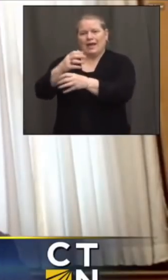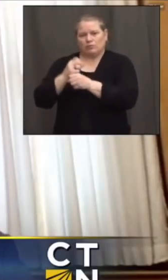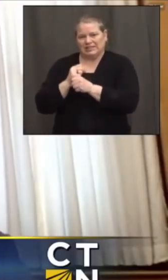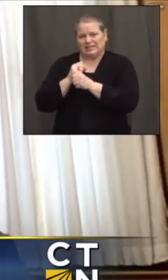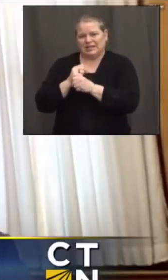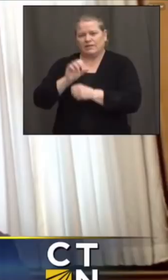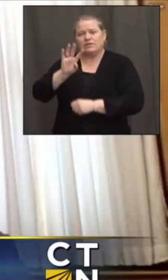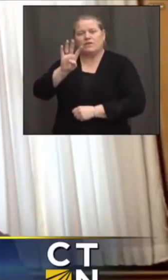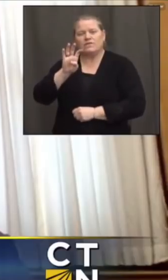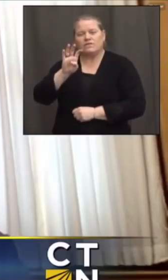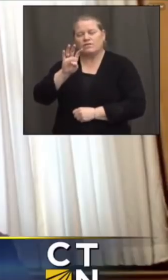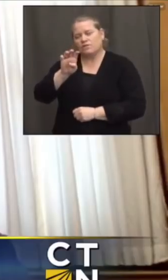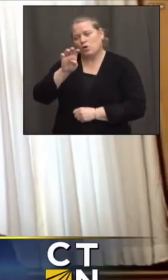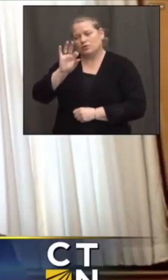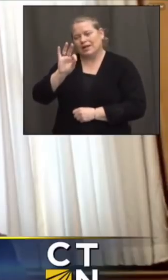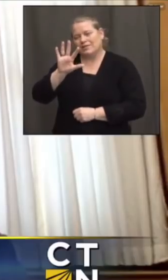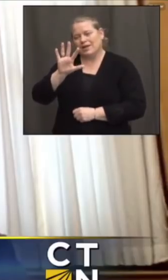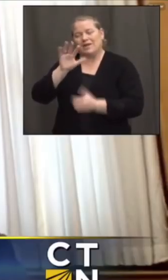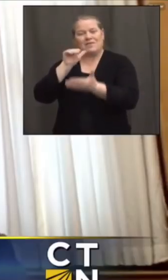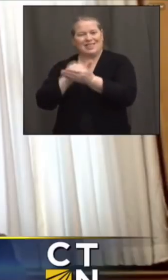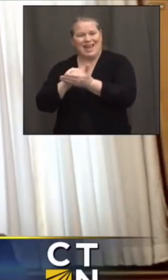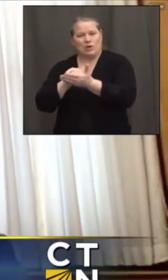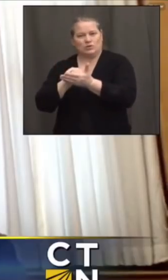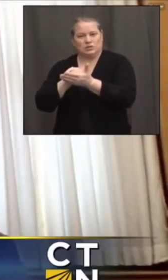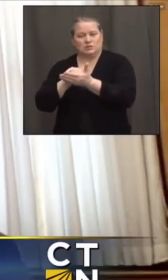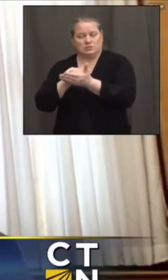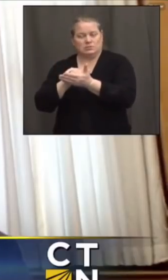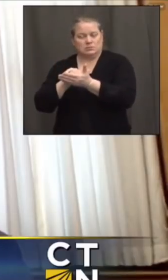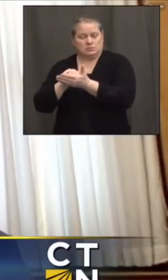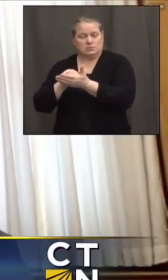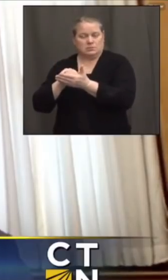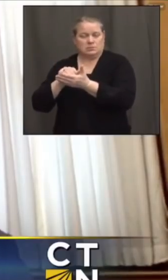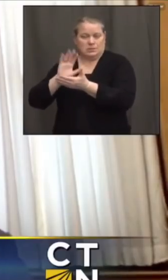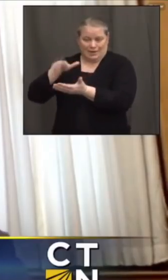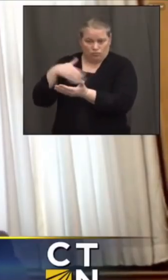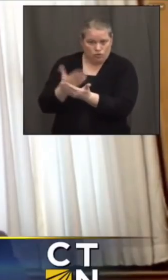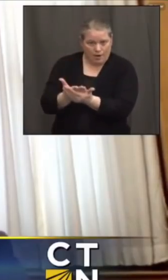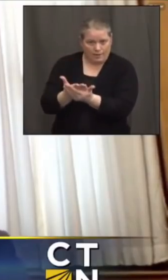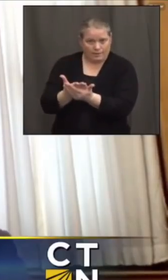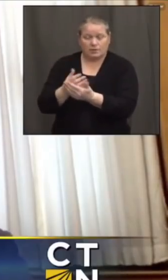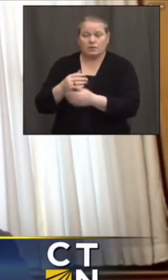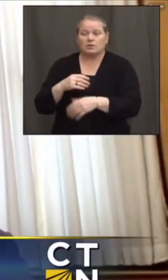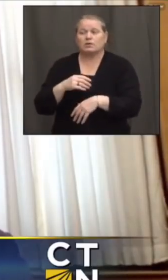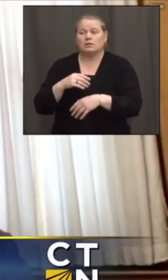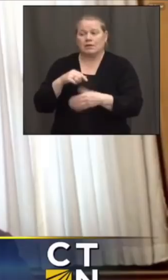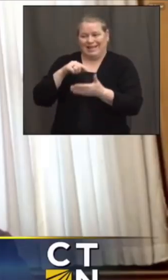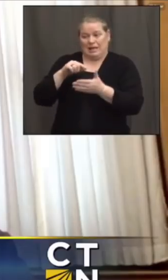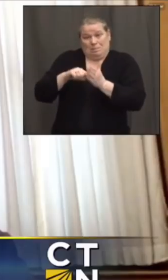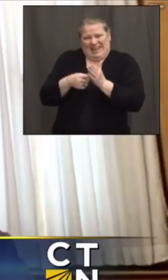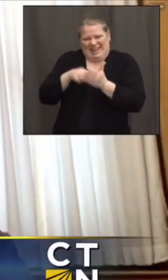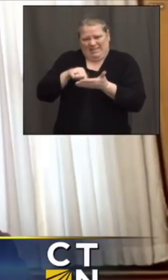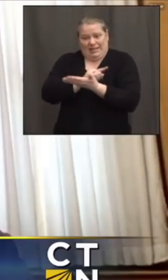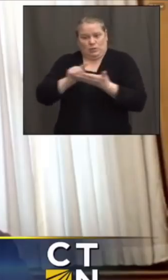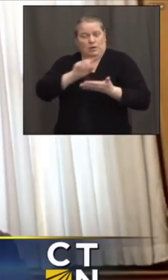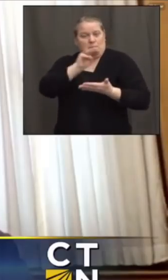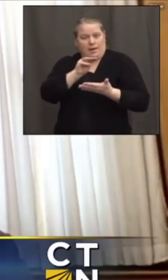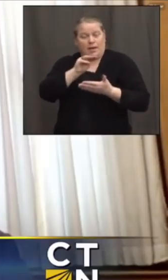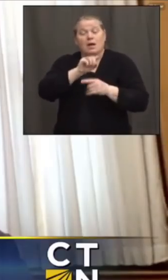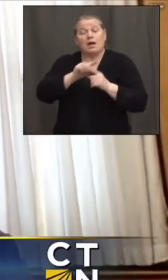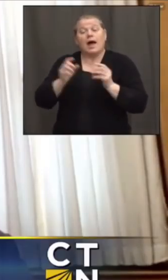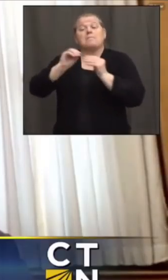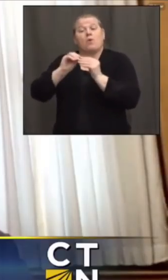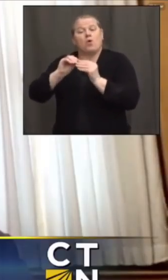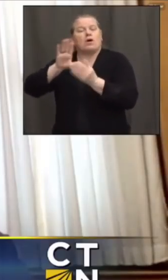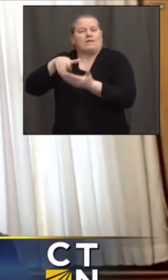doses, 495,000 doses as we began the week, and more shipments have been arriving as we've gone through the week. Those are doses that